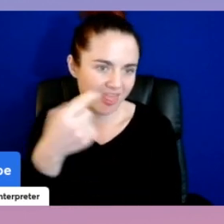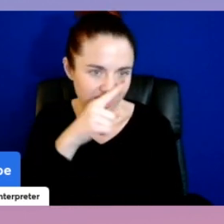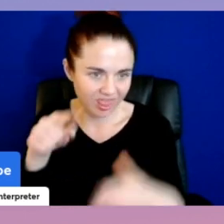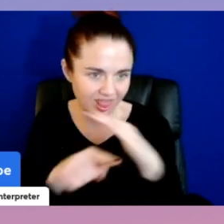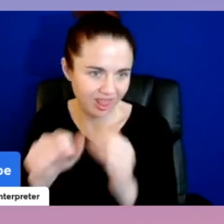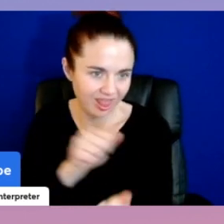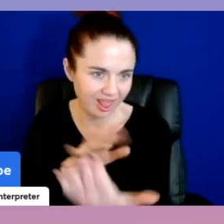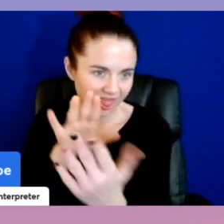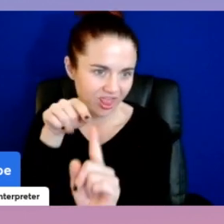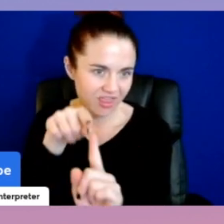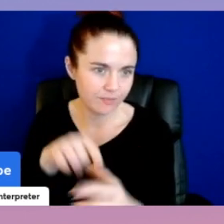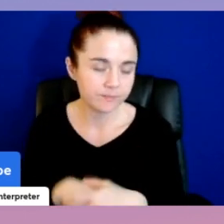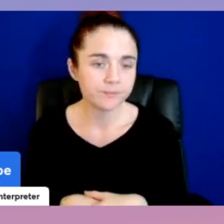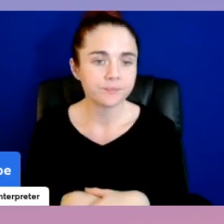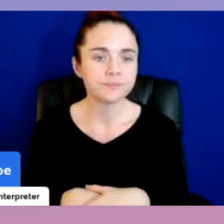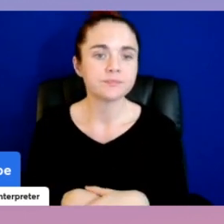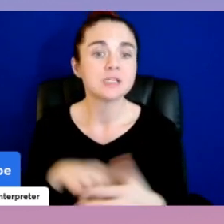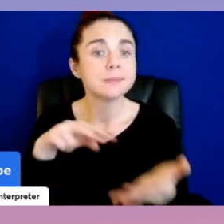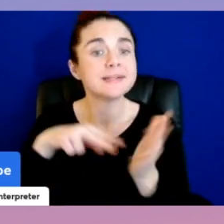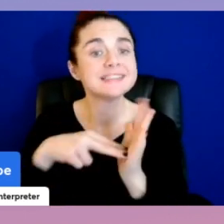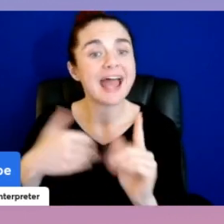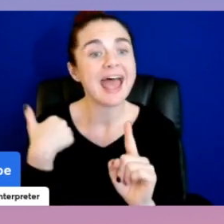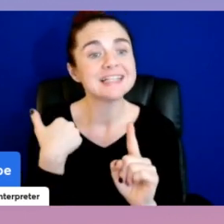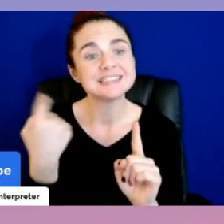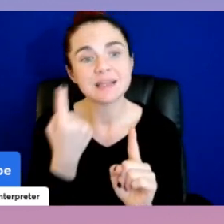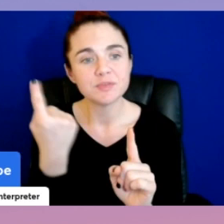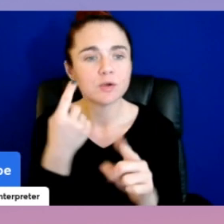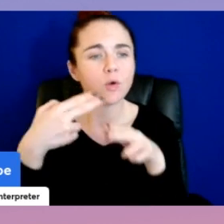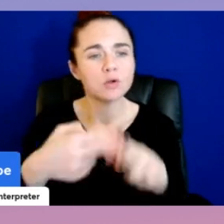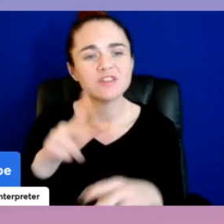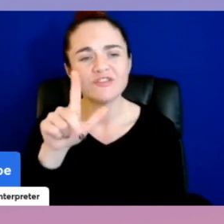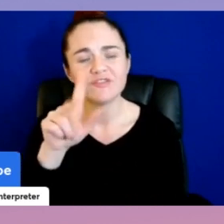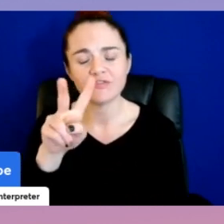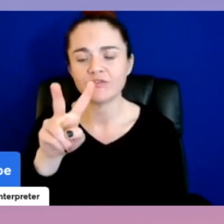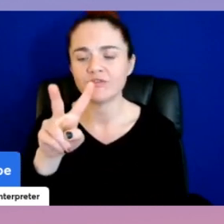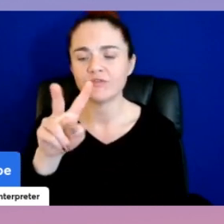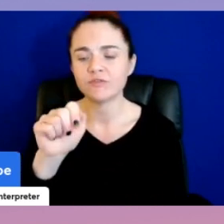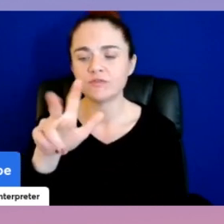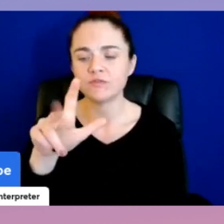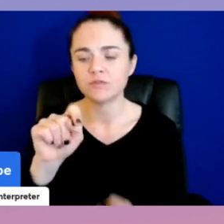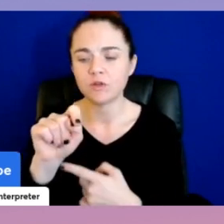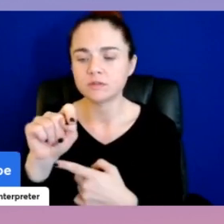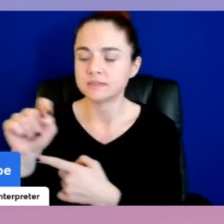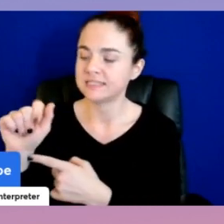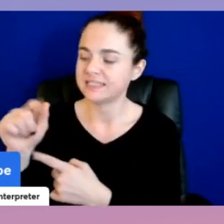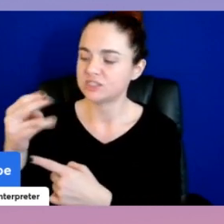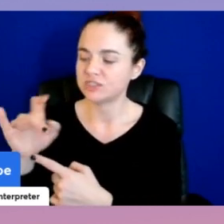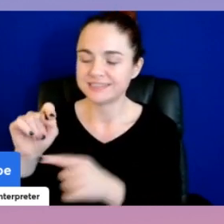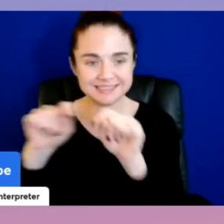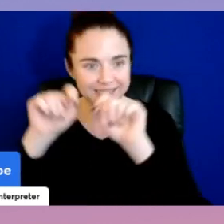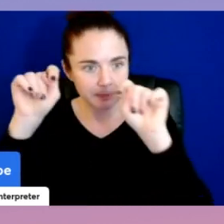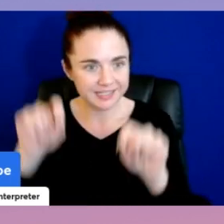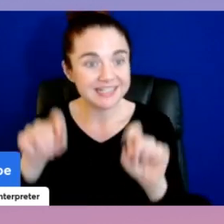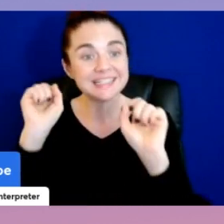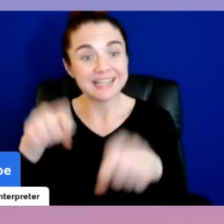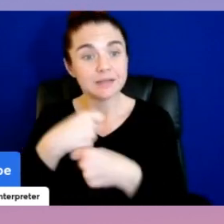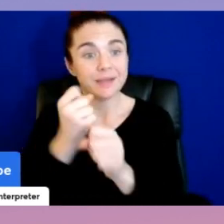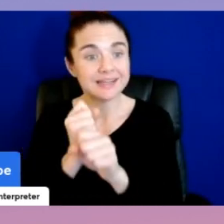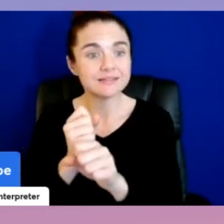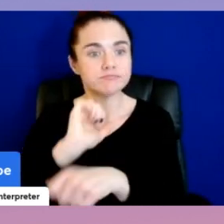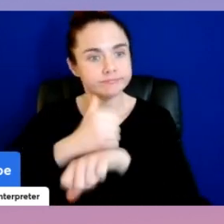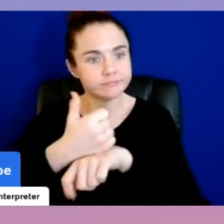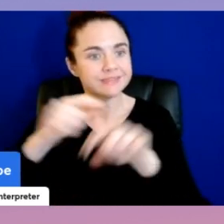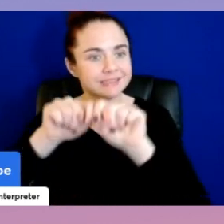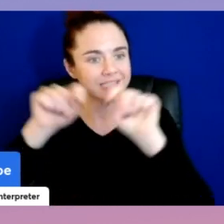there, there's something called the Vault agent template, where we can actually templatize how we want to